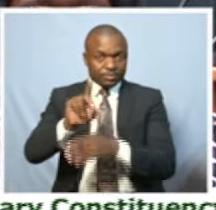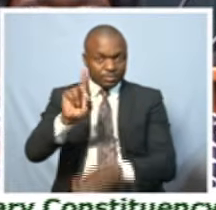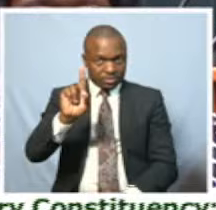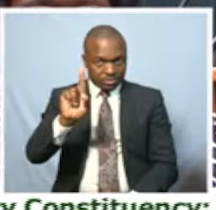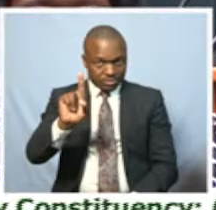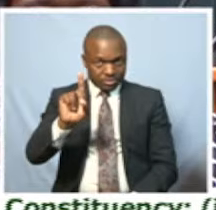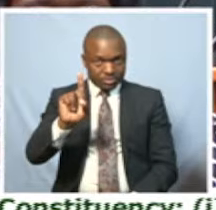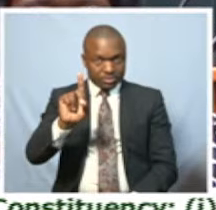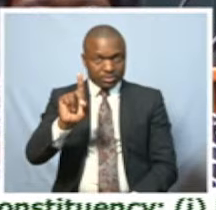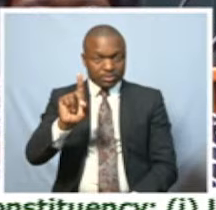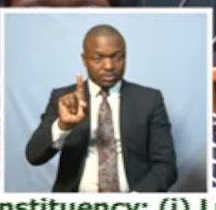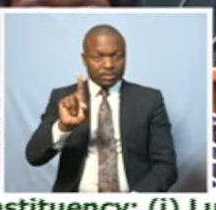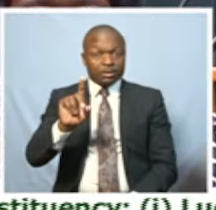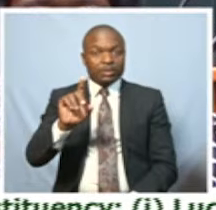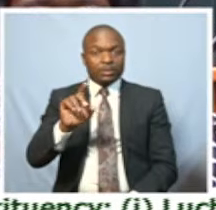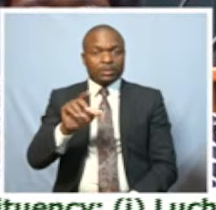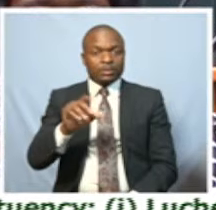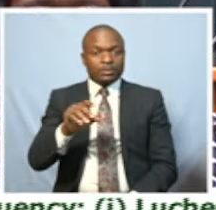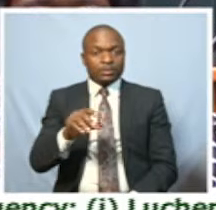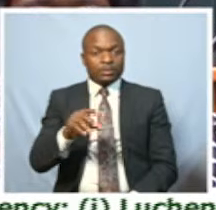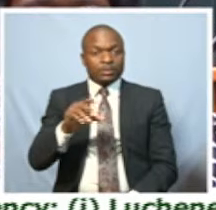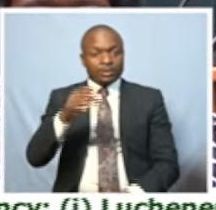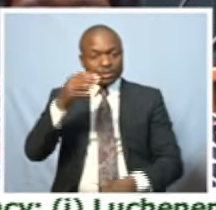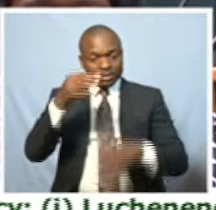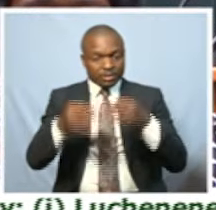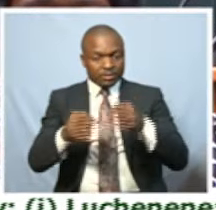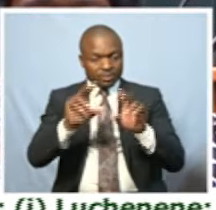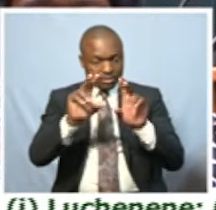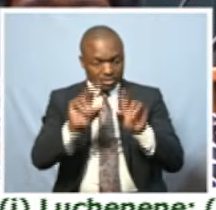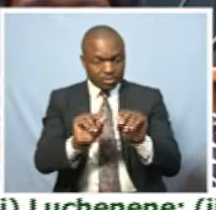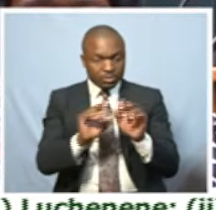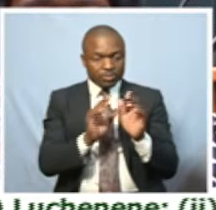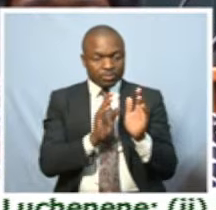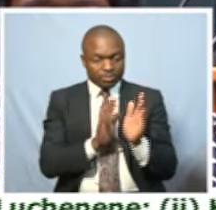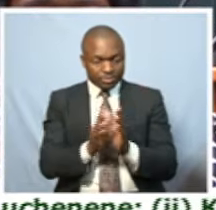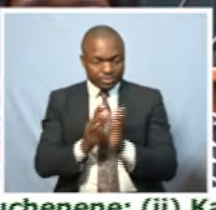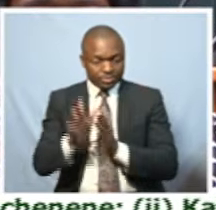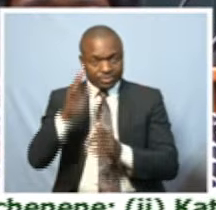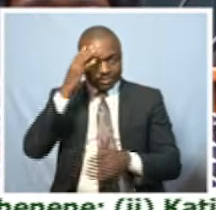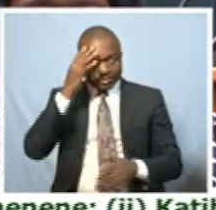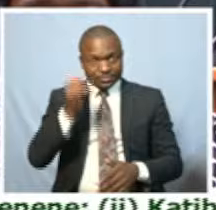D, if there are no plans, why?